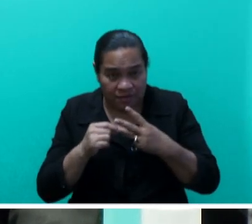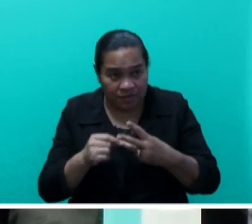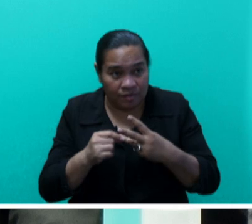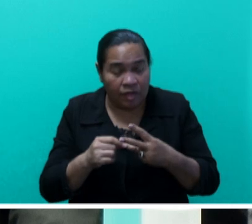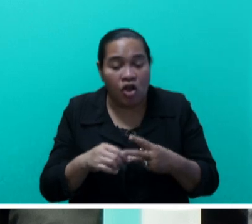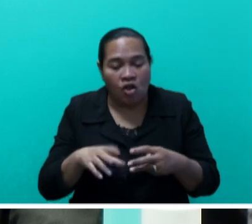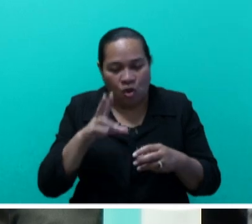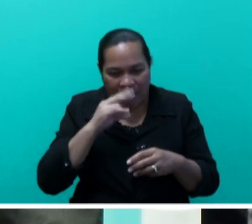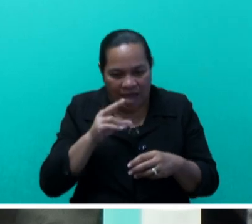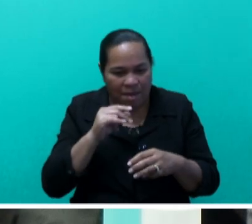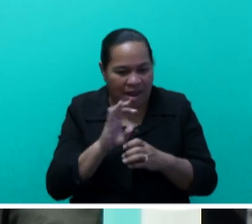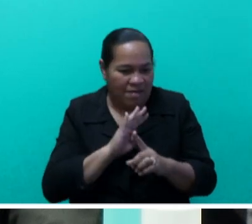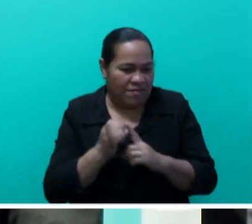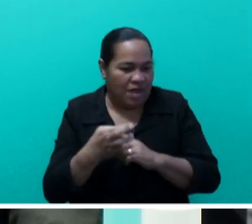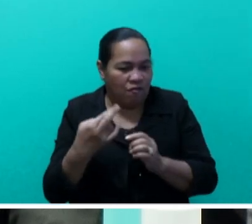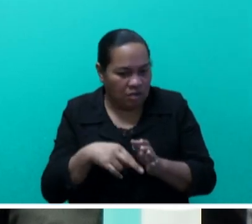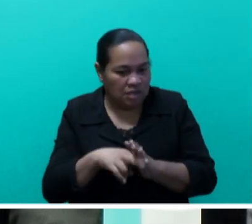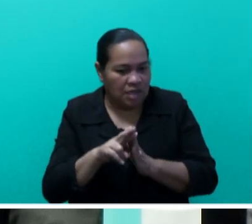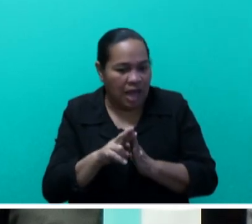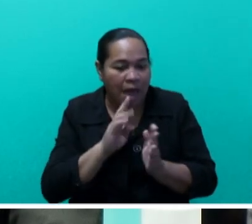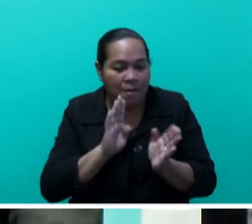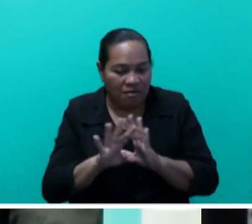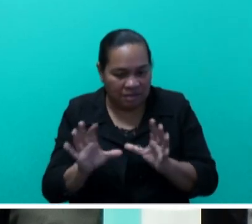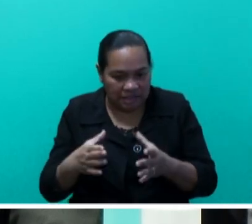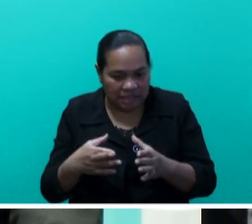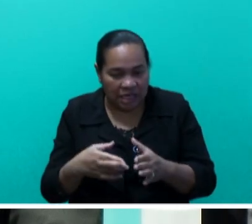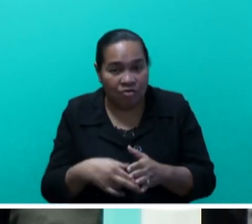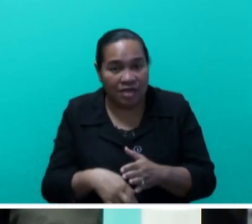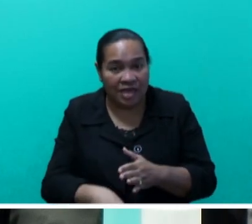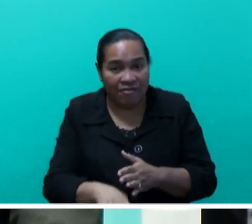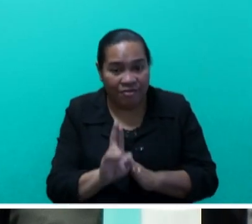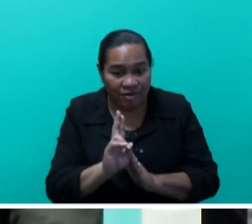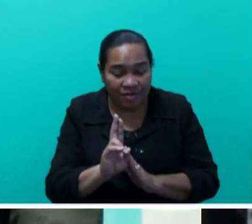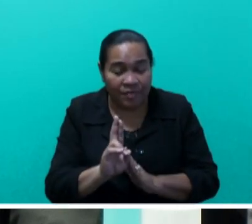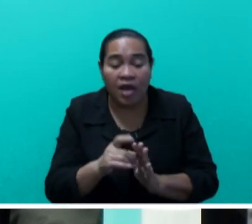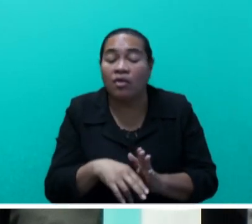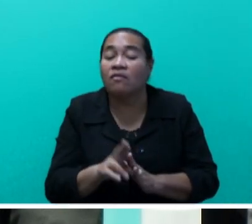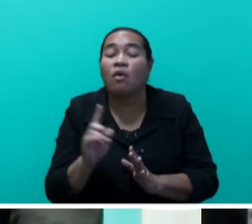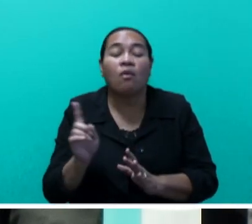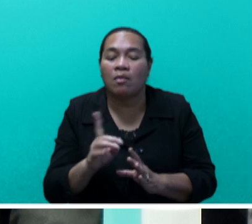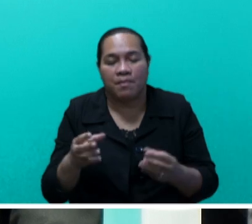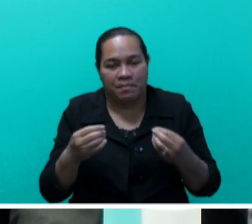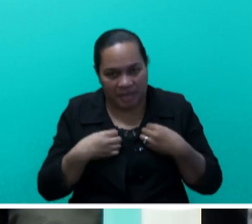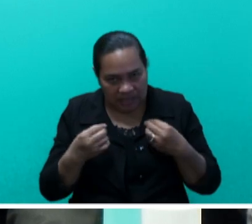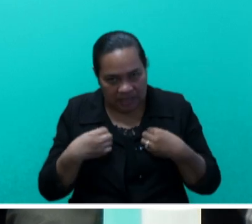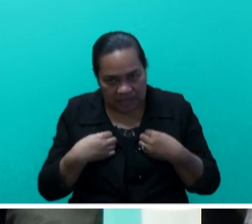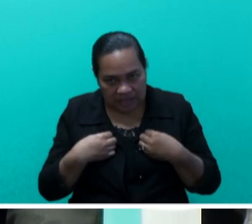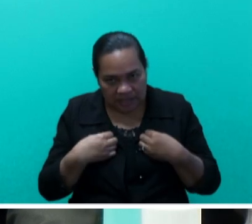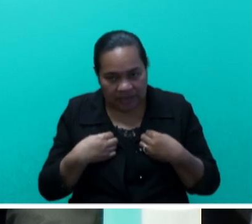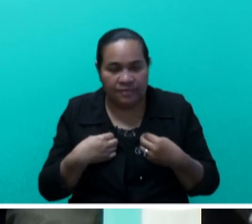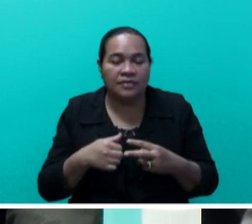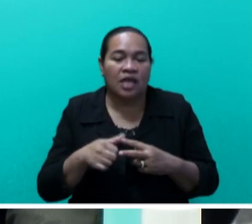resilient private sector recovery. And this supported the recovery of businesses